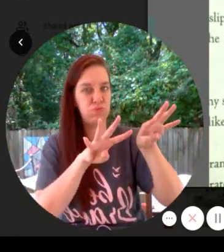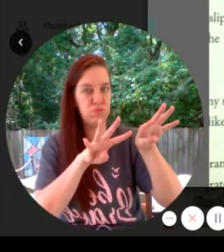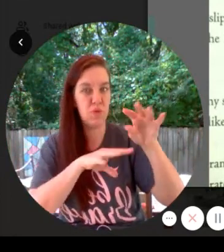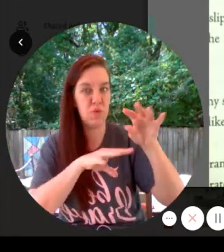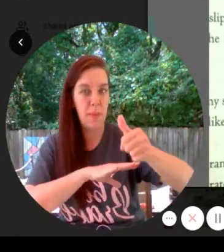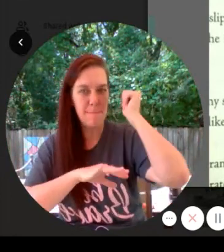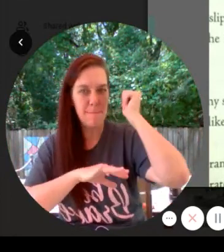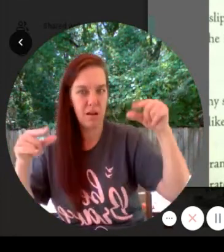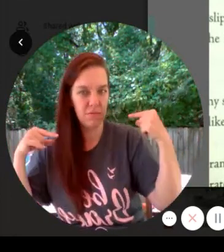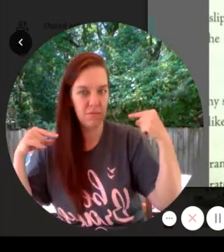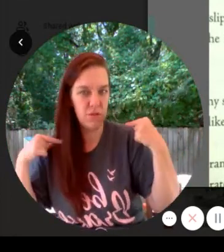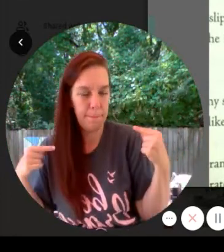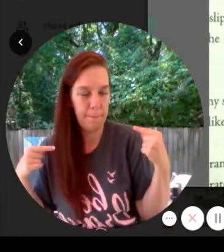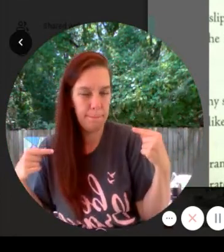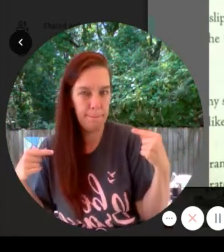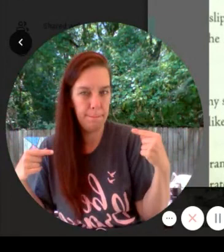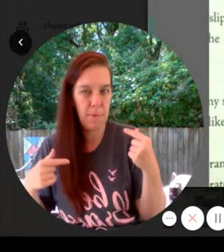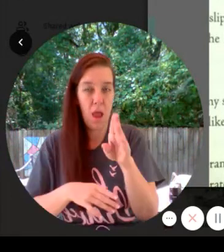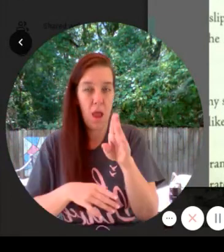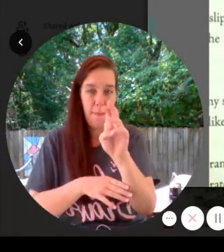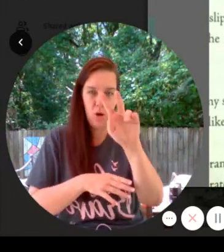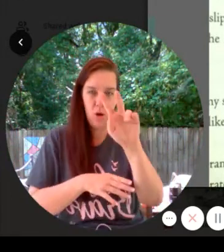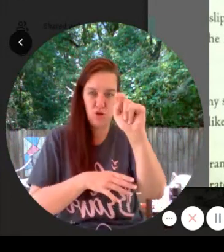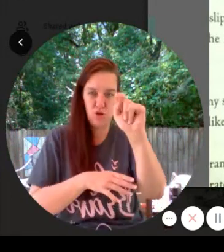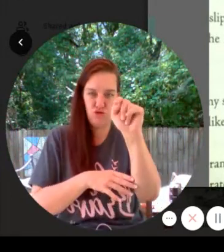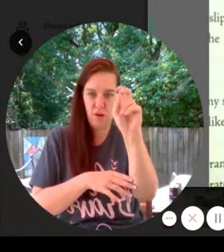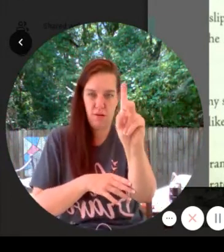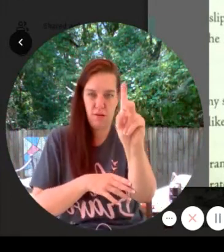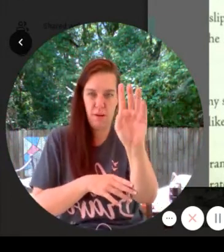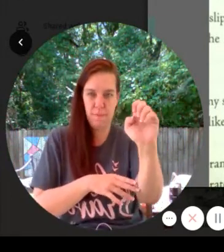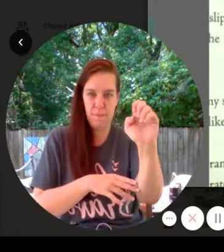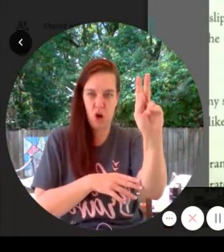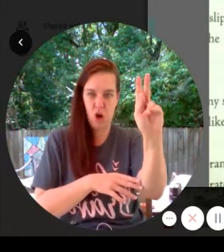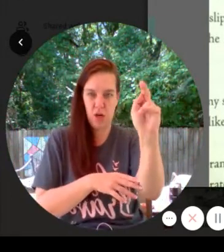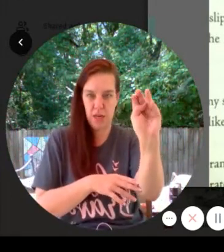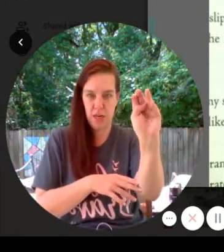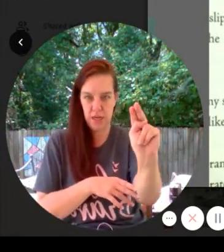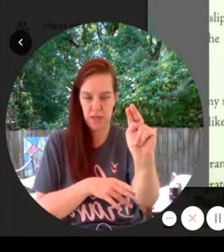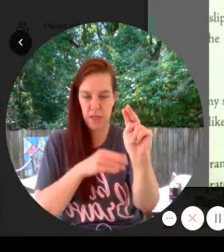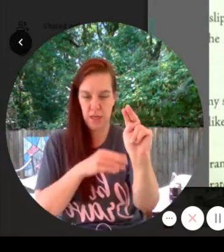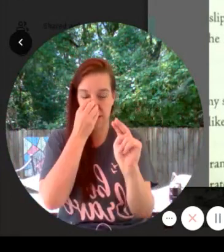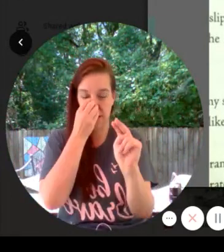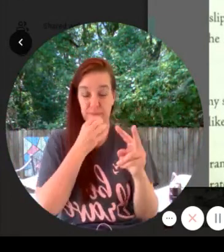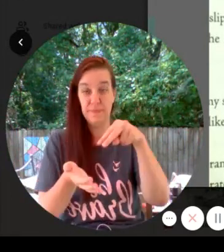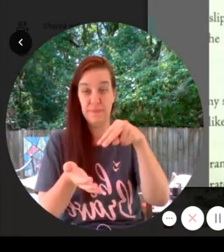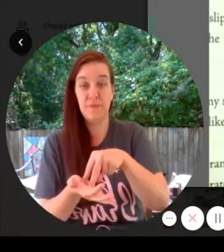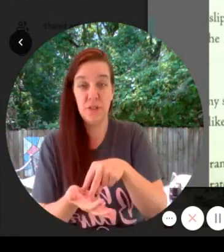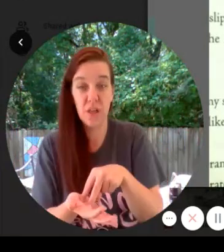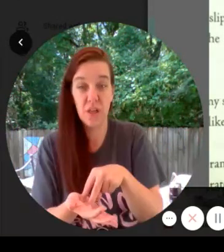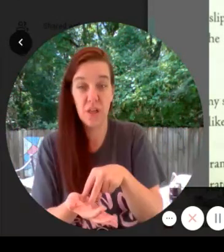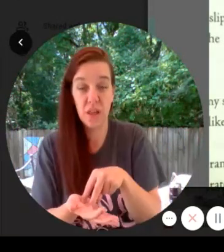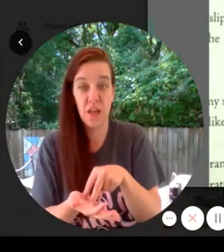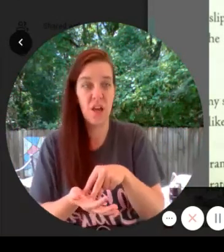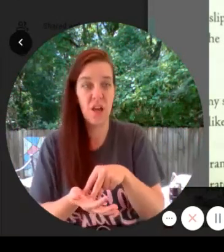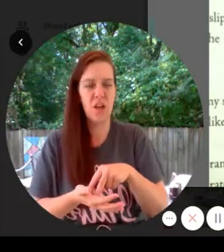gym. Bertrand Barkin stood there in a dark suit.